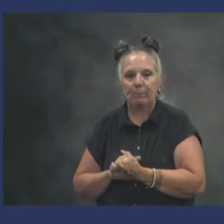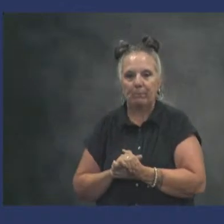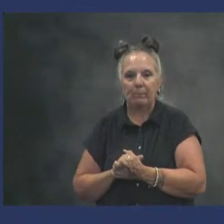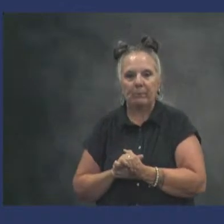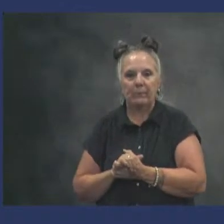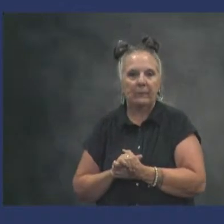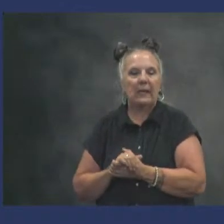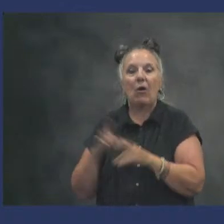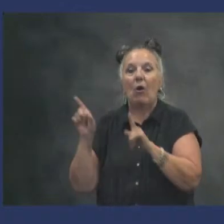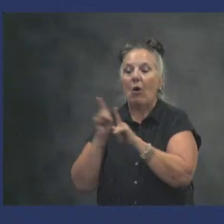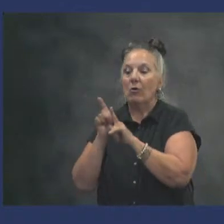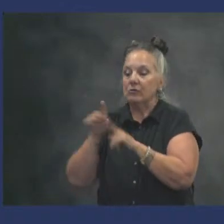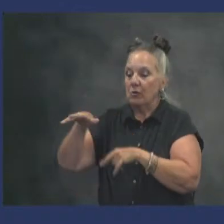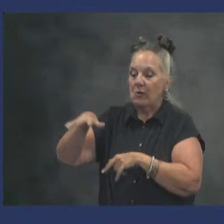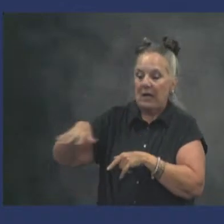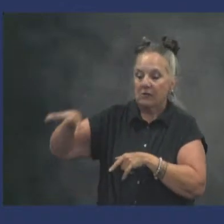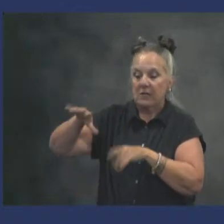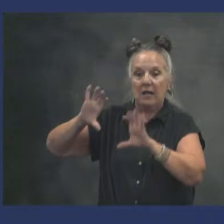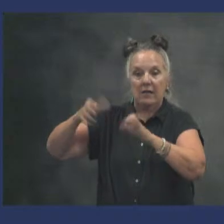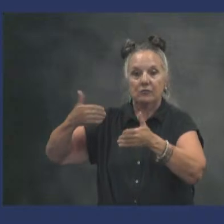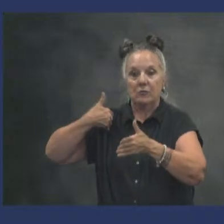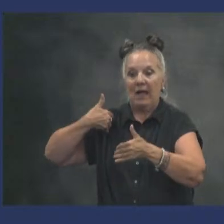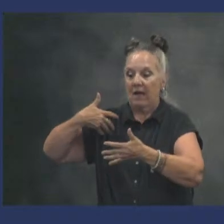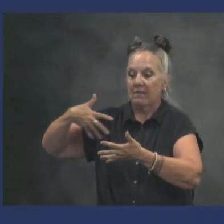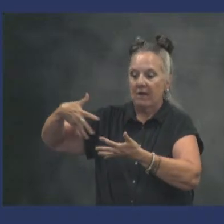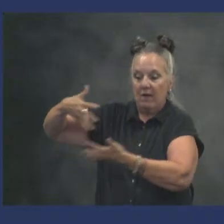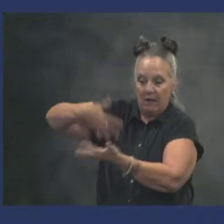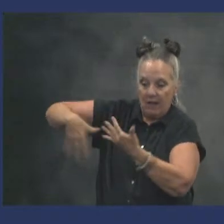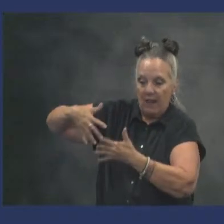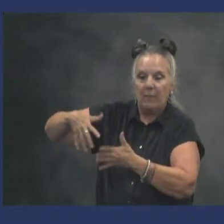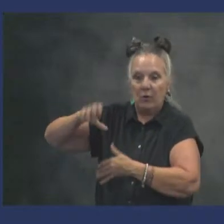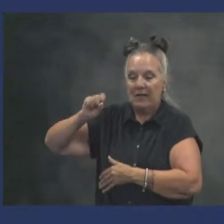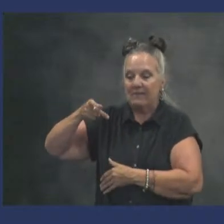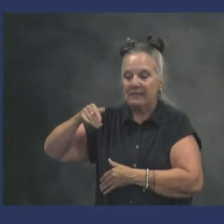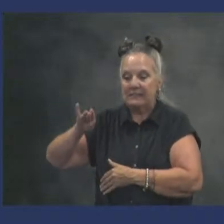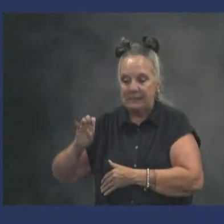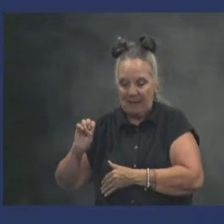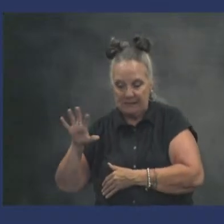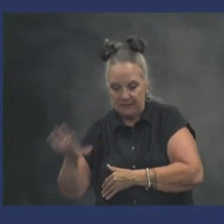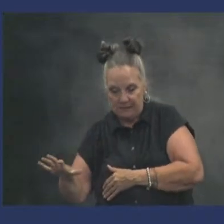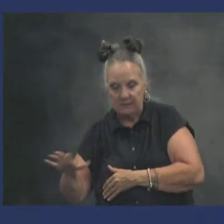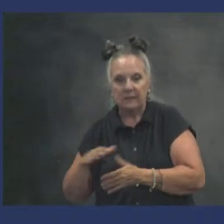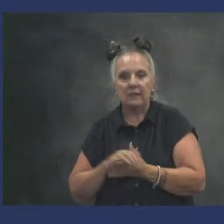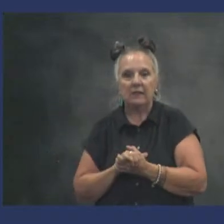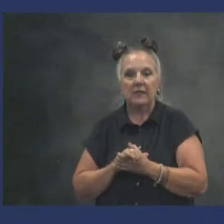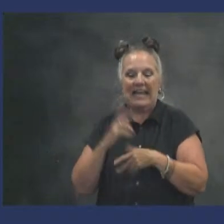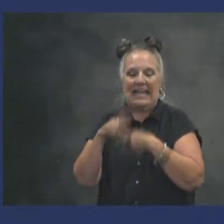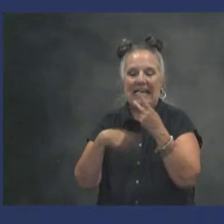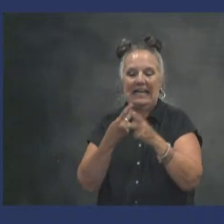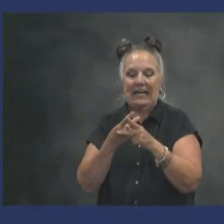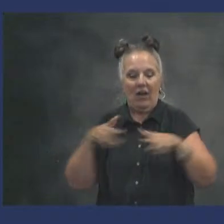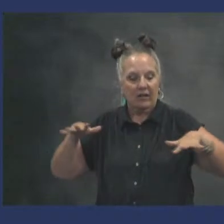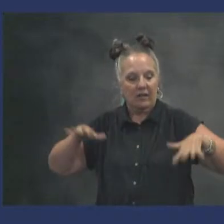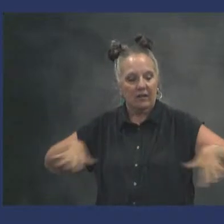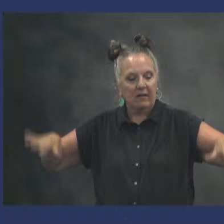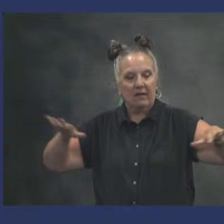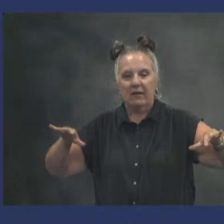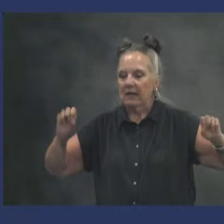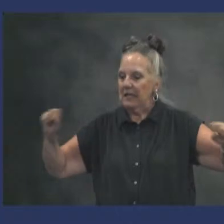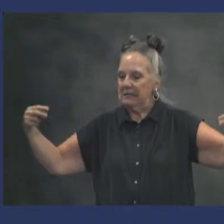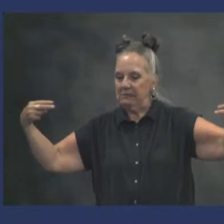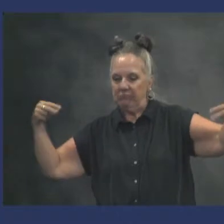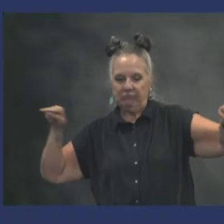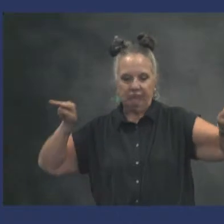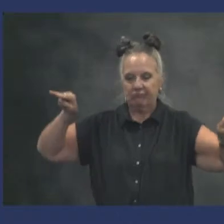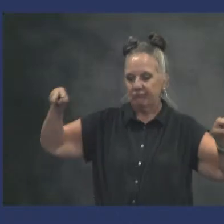also a collaborative space adjacent to those classrooms. For these collaborative spaces, there's a little more transparency, so we've got